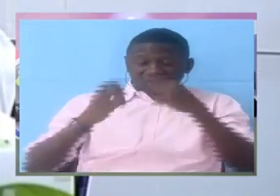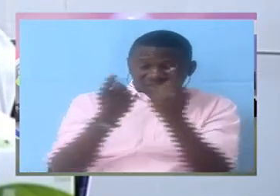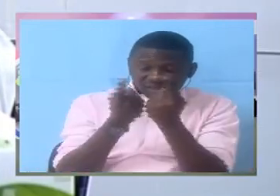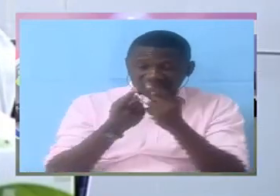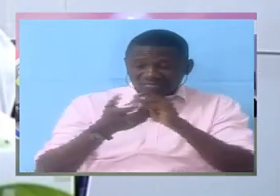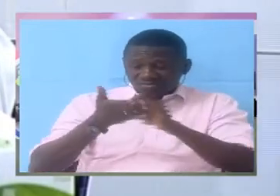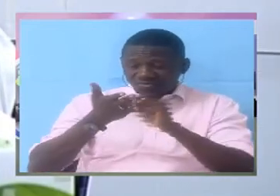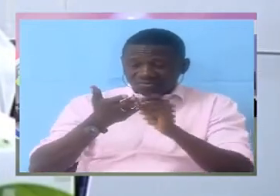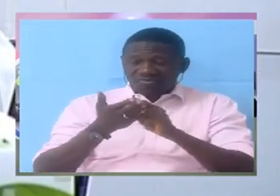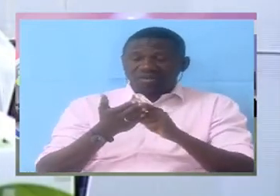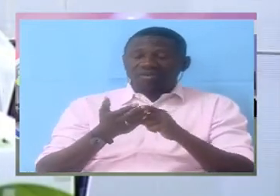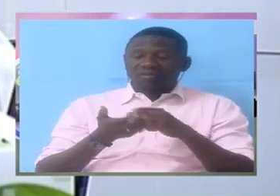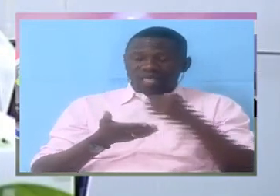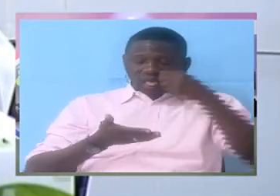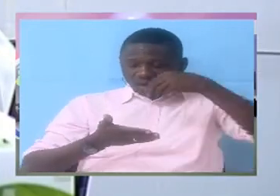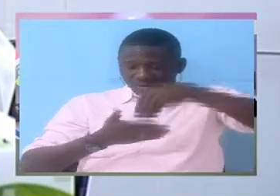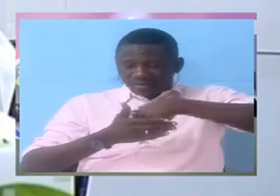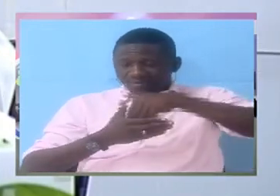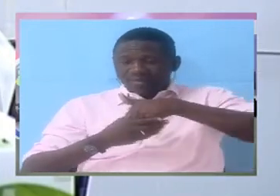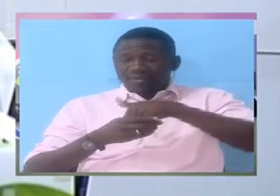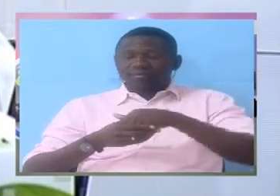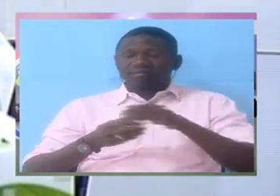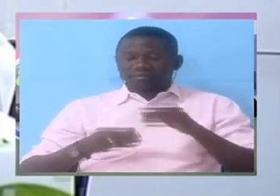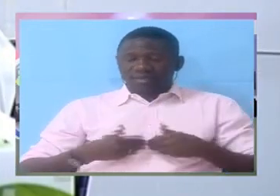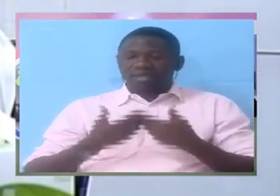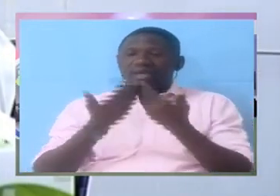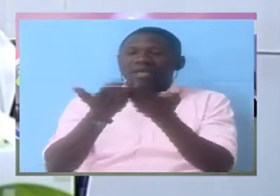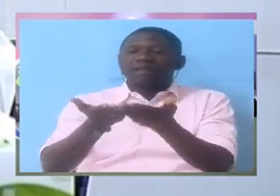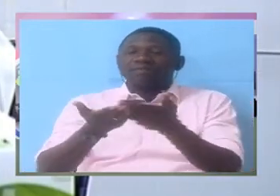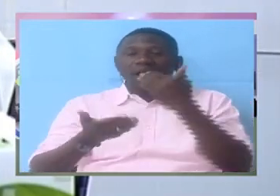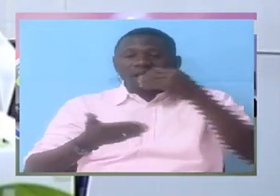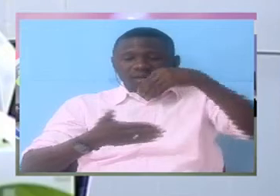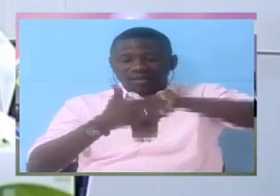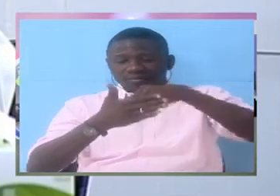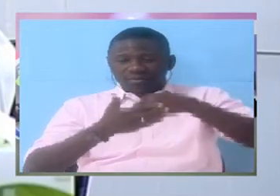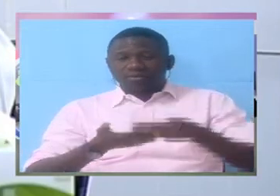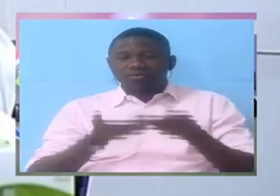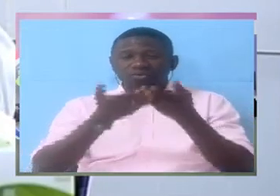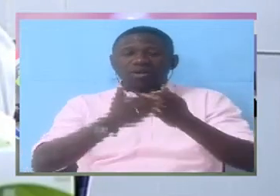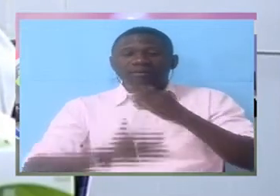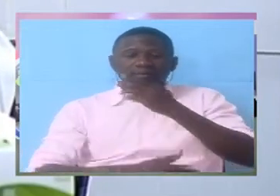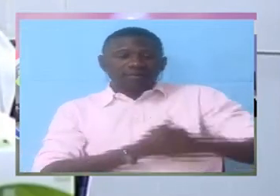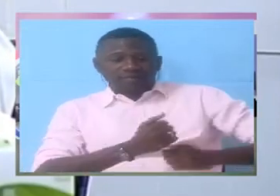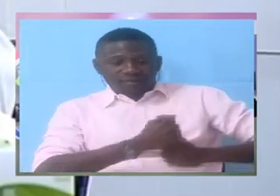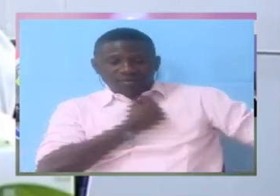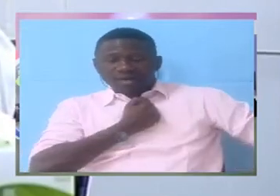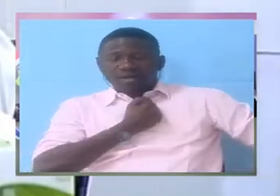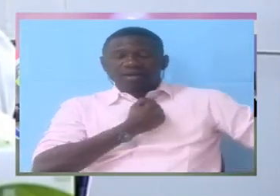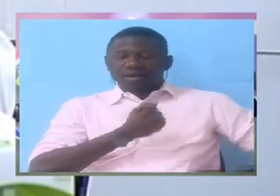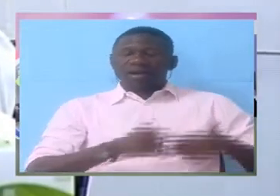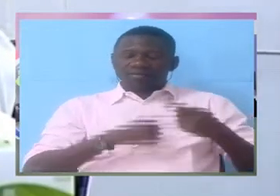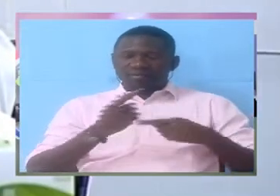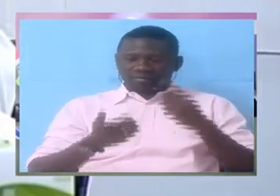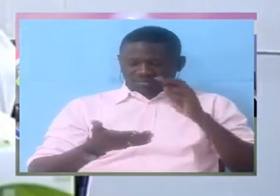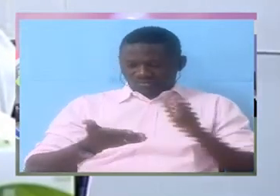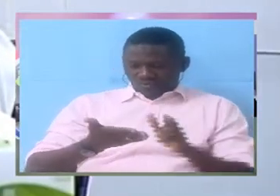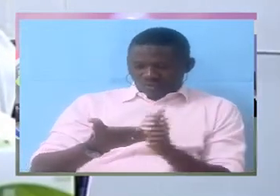ka ambuloko kono. And I took the envelope to him. No ambuloko sambate ye. After opening it. Biraya